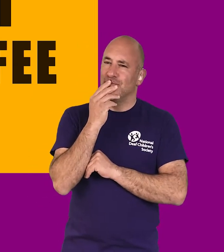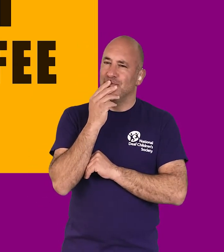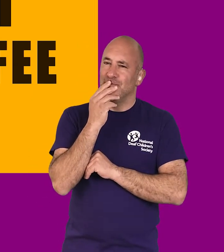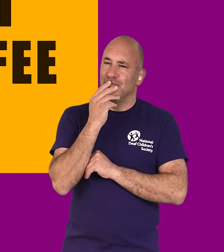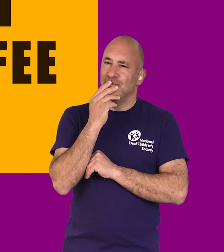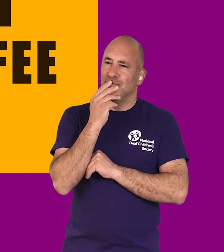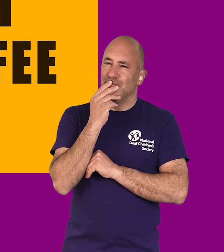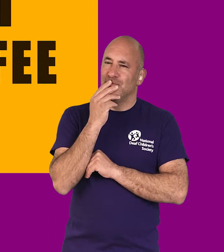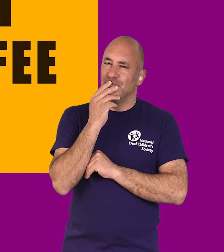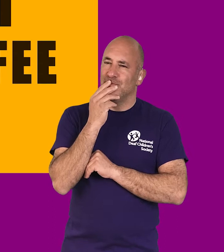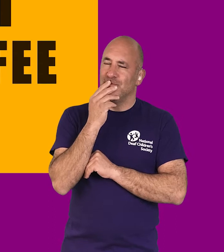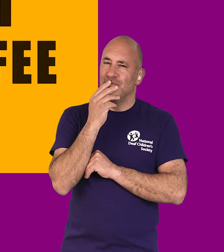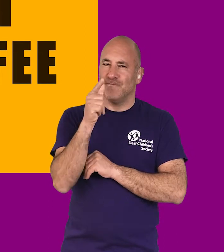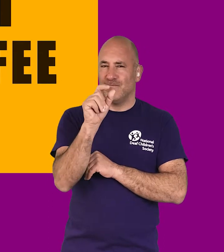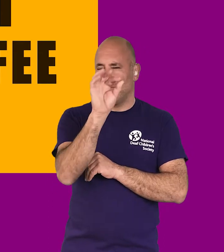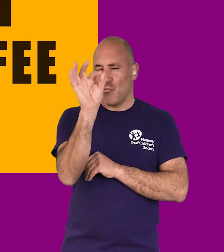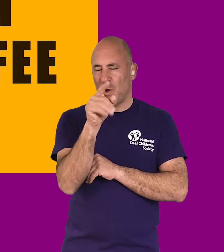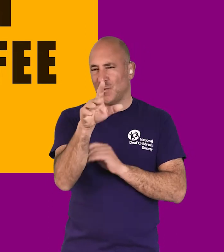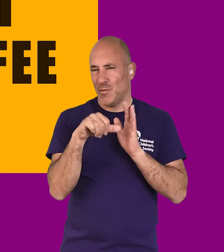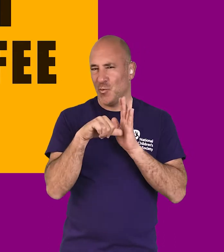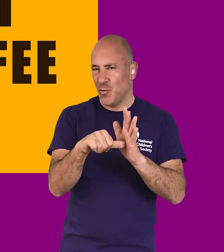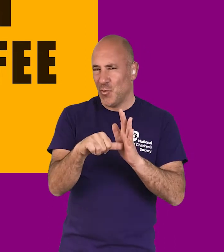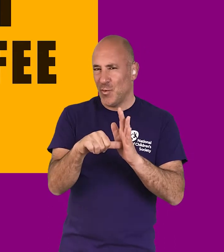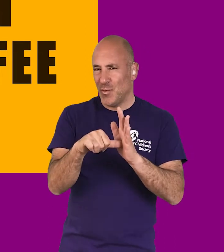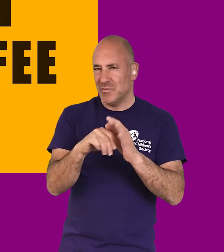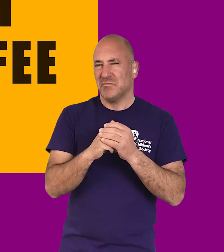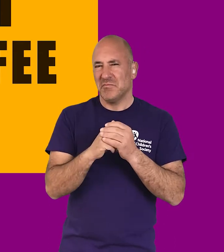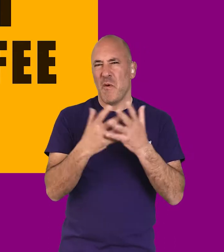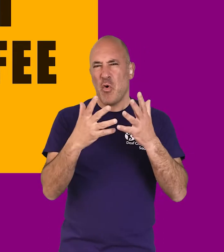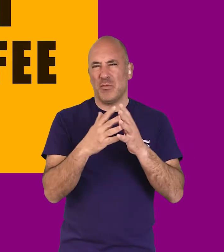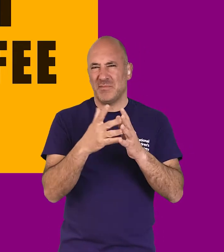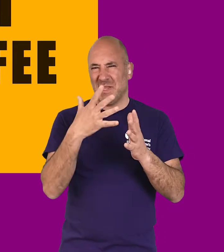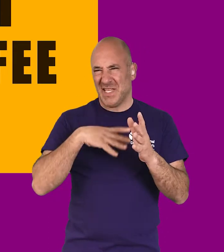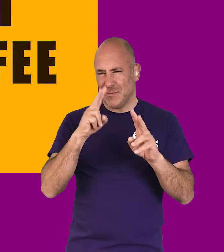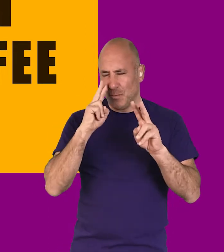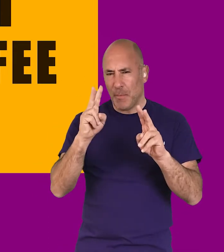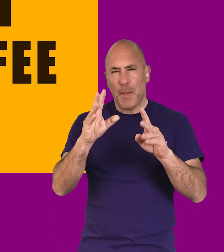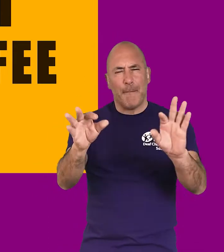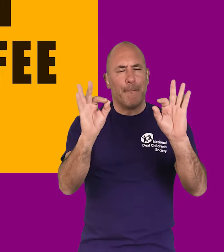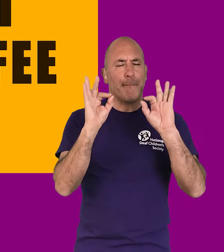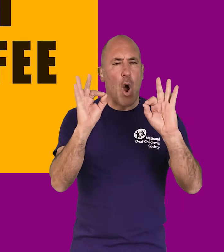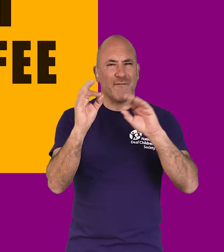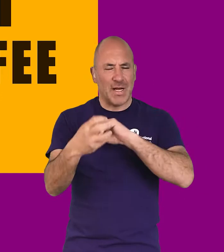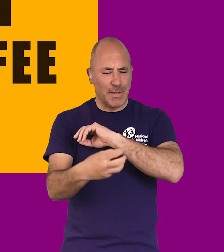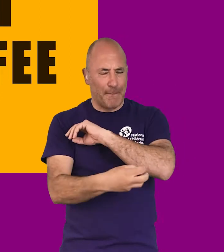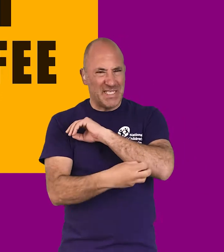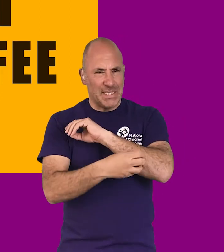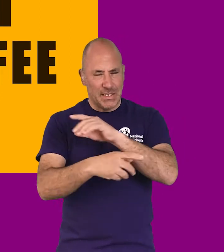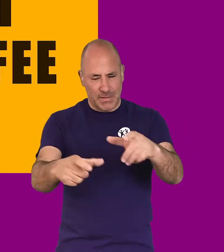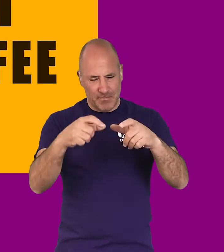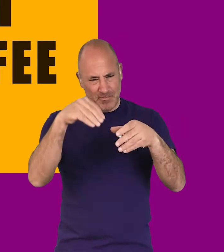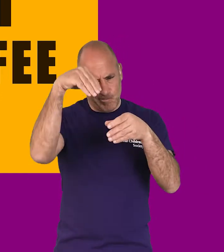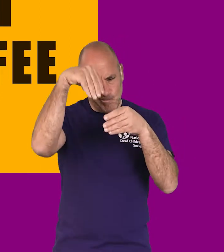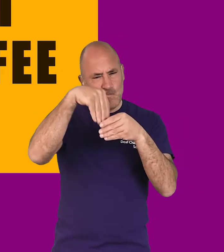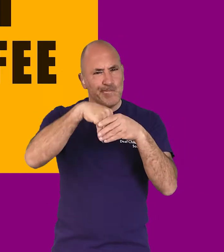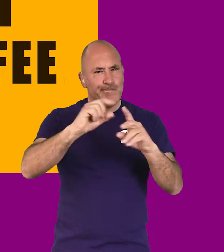It's a difficult question, but of course, but you need to look at the